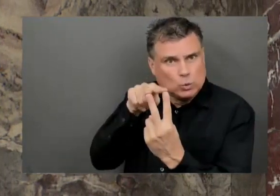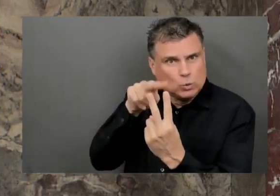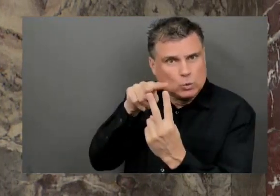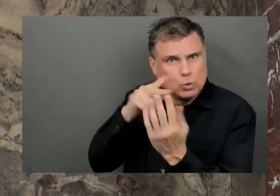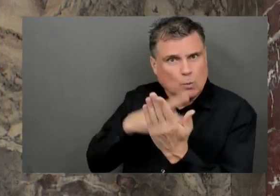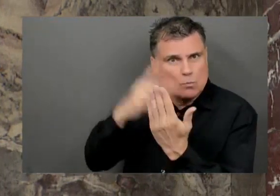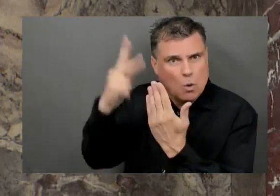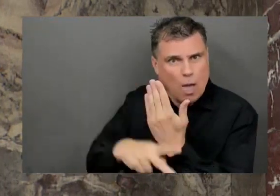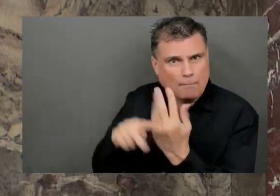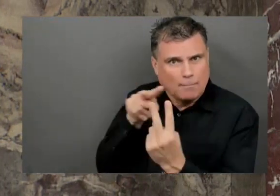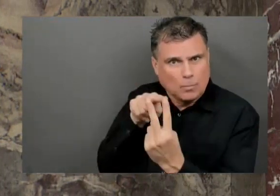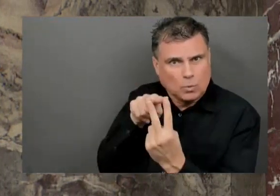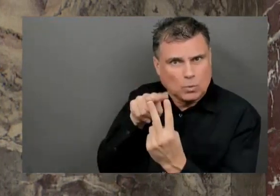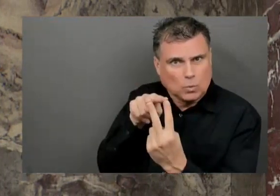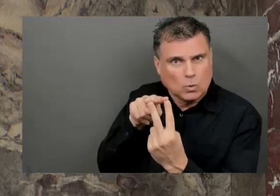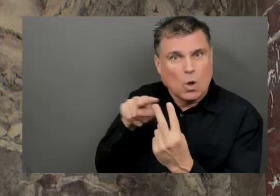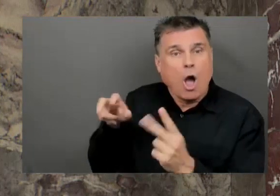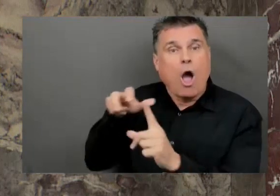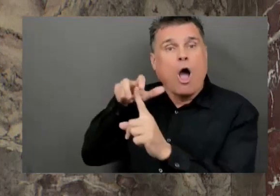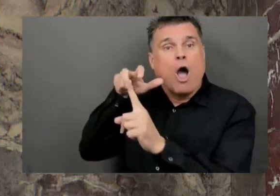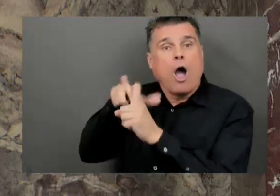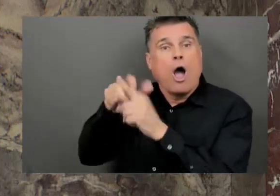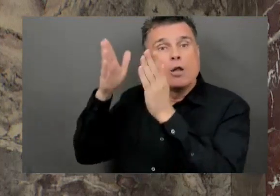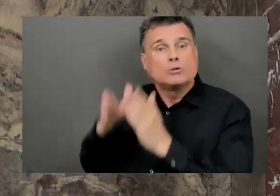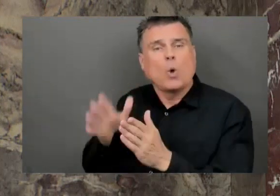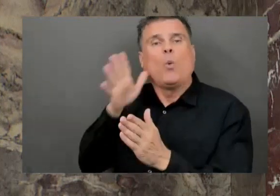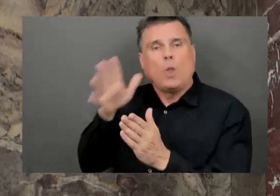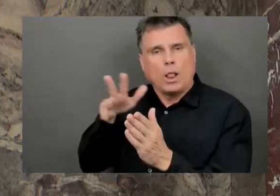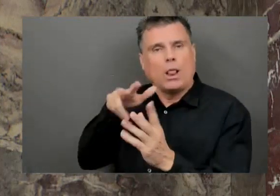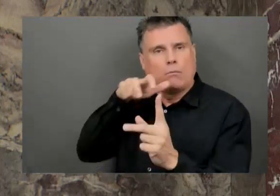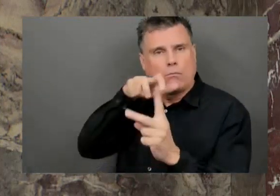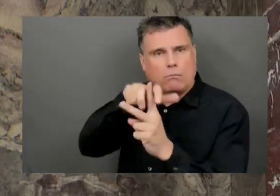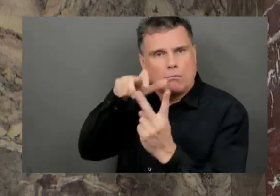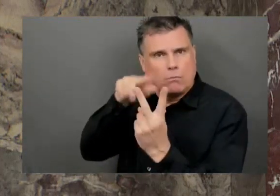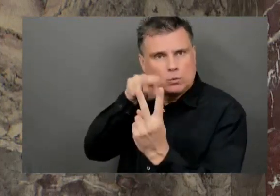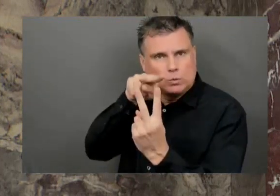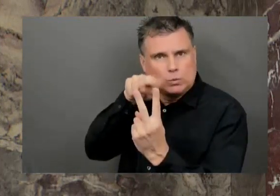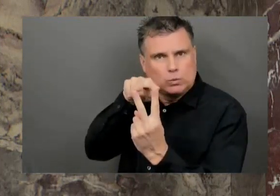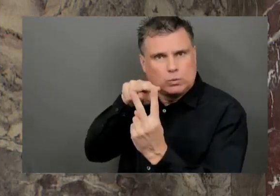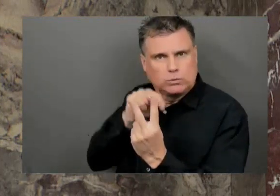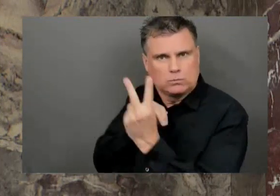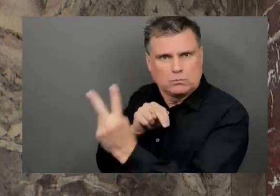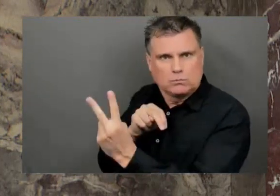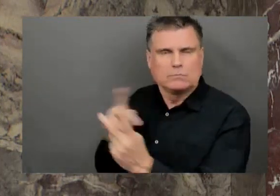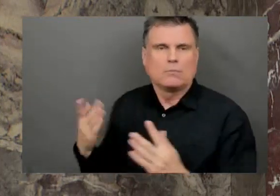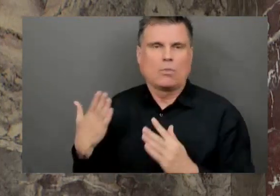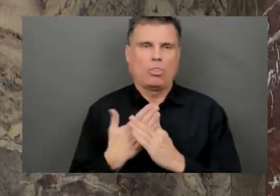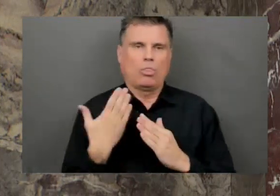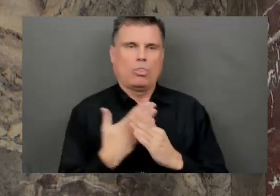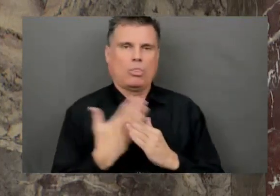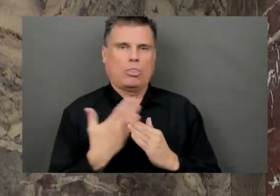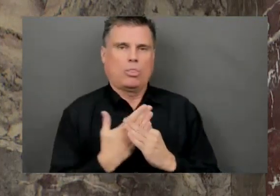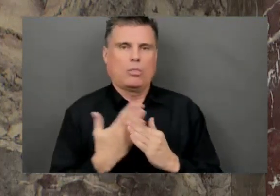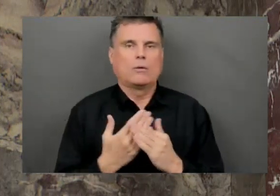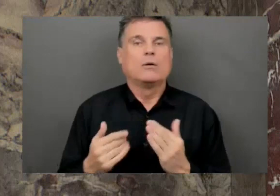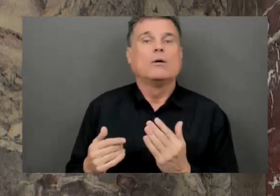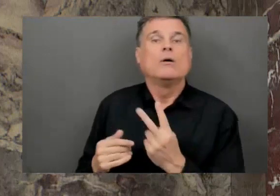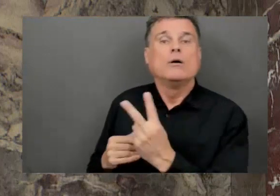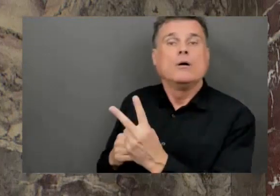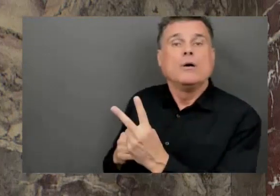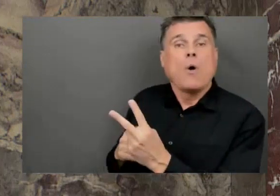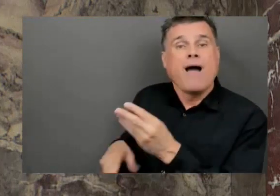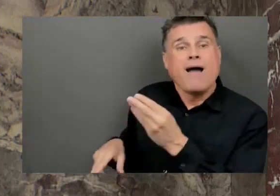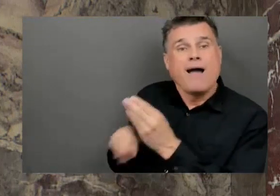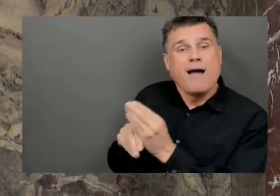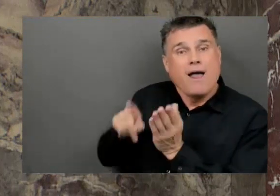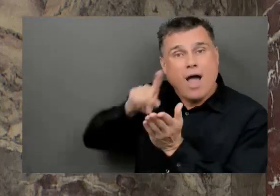and fair review. If he sees fit, he can expand that as needed, Mr. Speaker, and we will await that